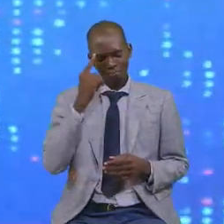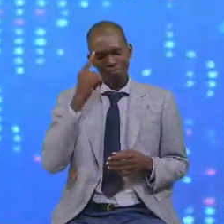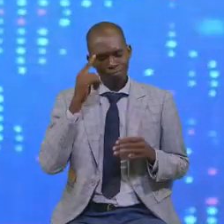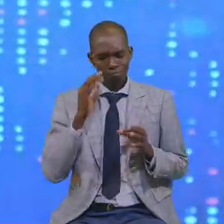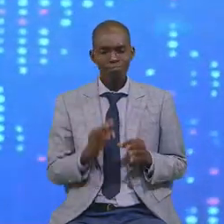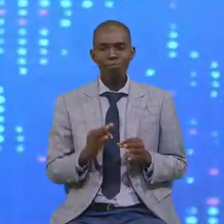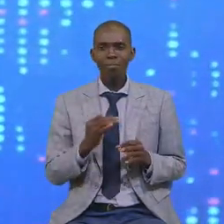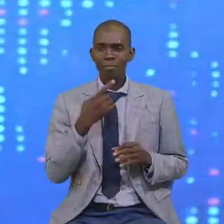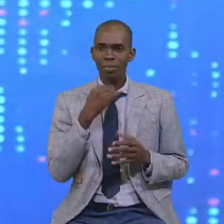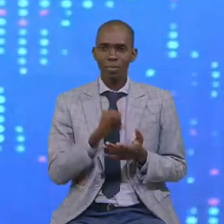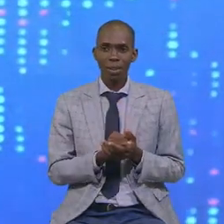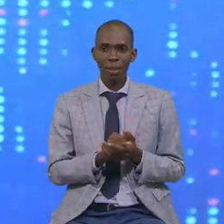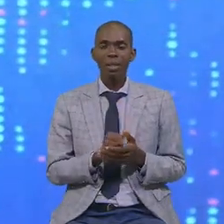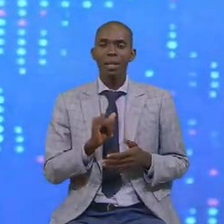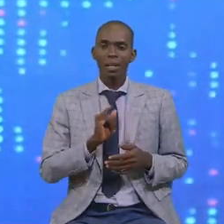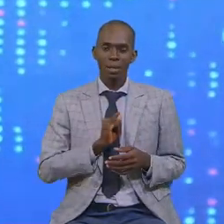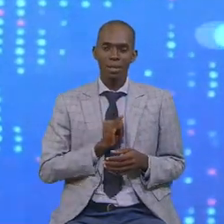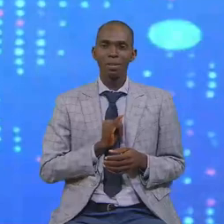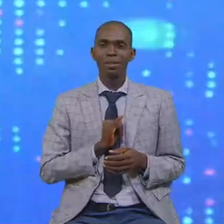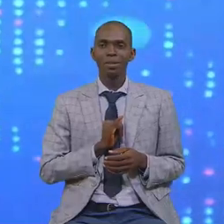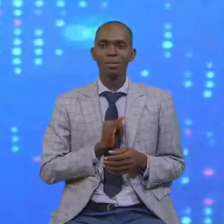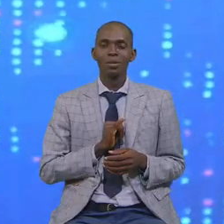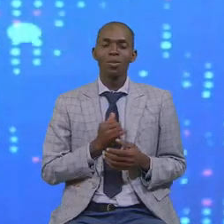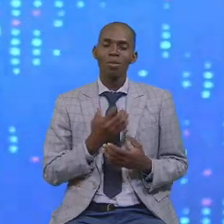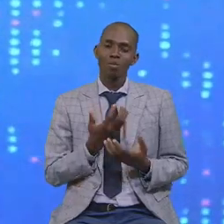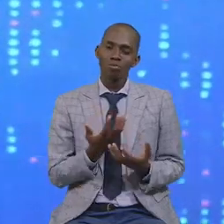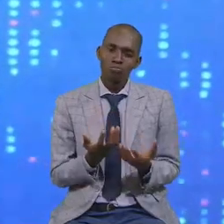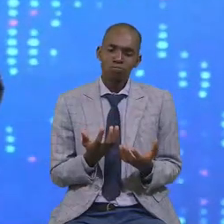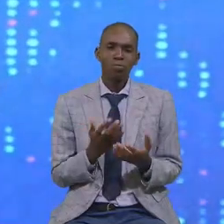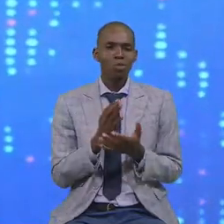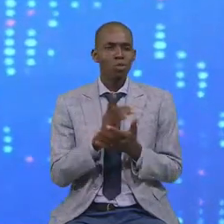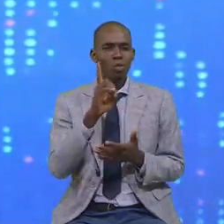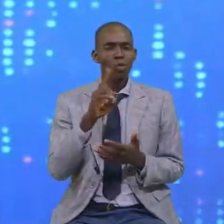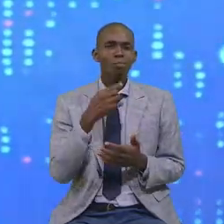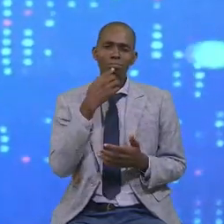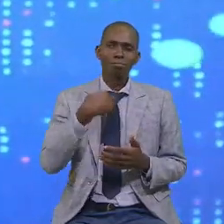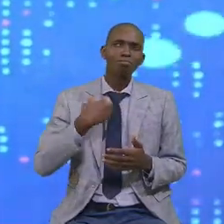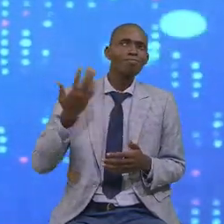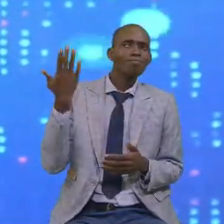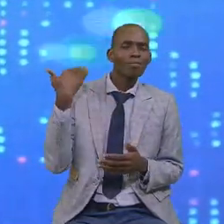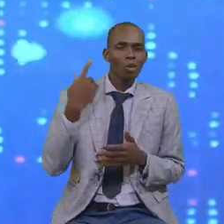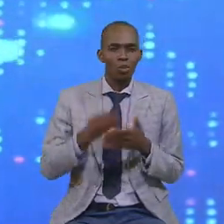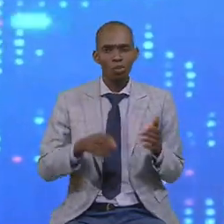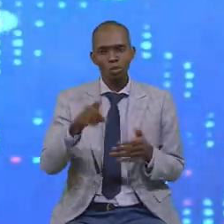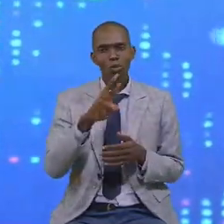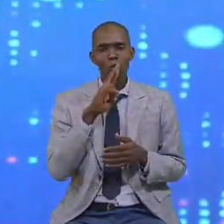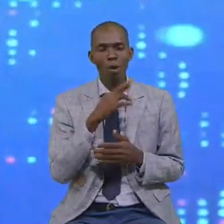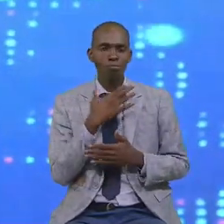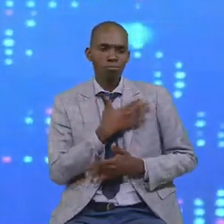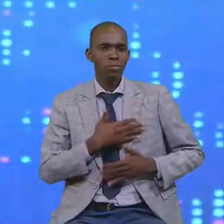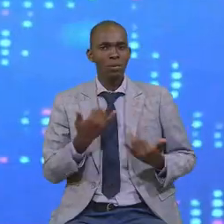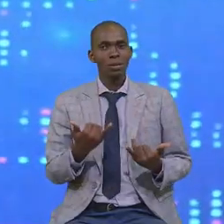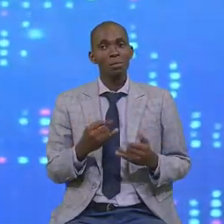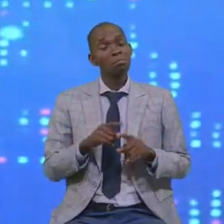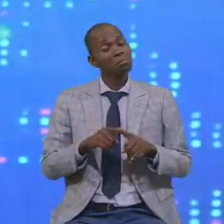wish somebody told me what you are hearing, but by